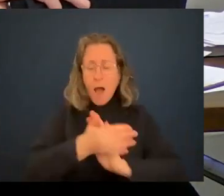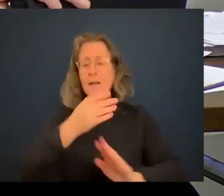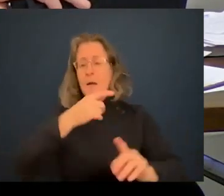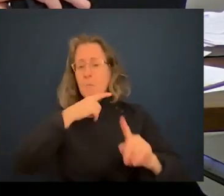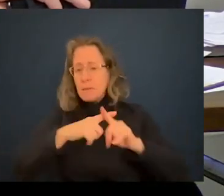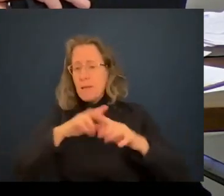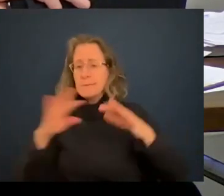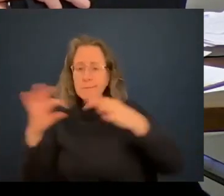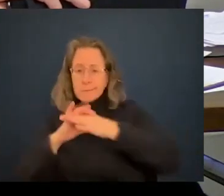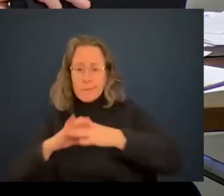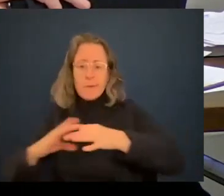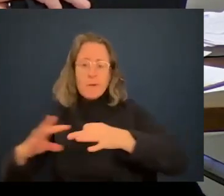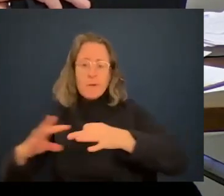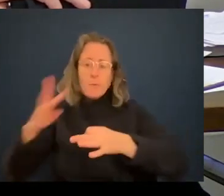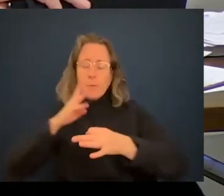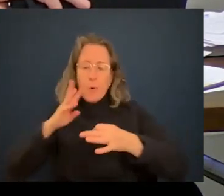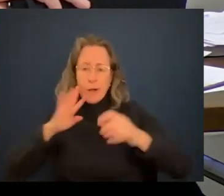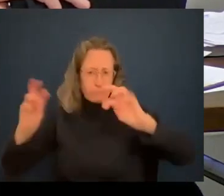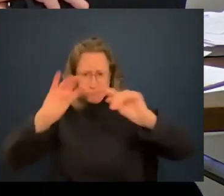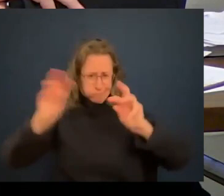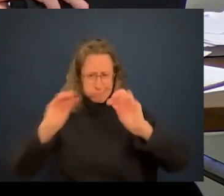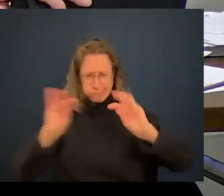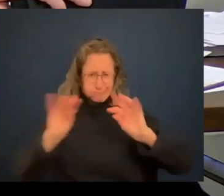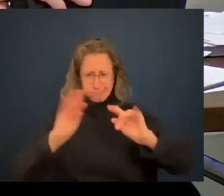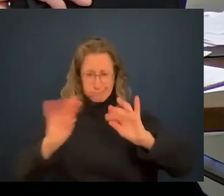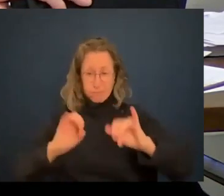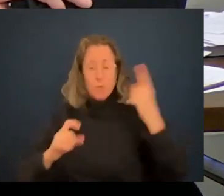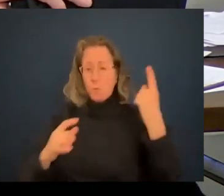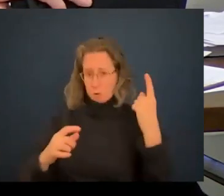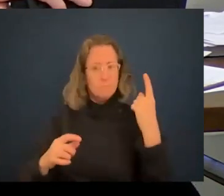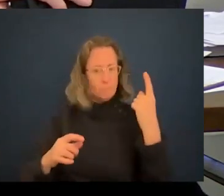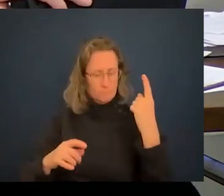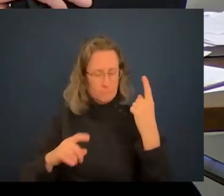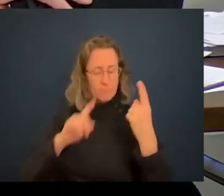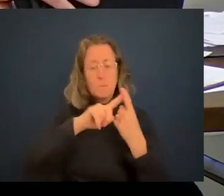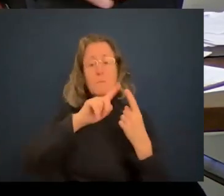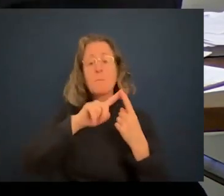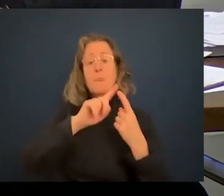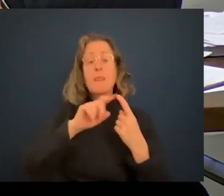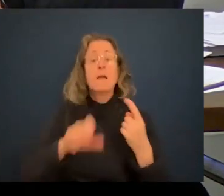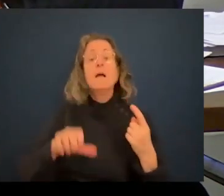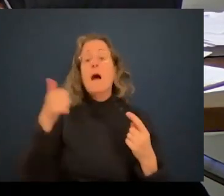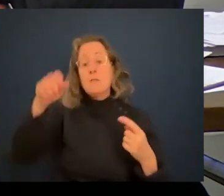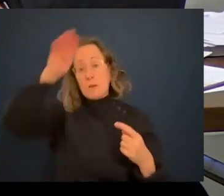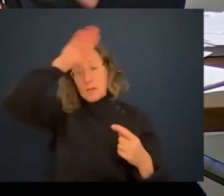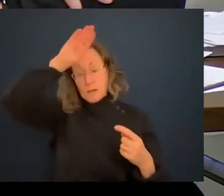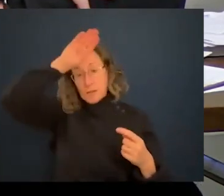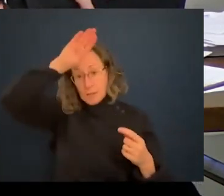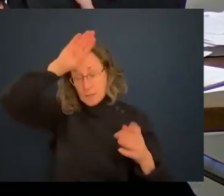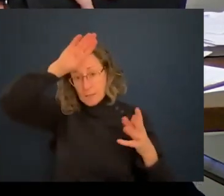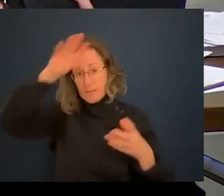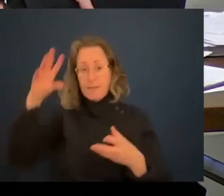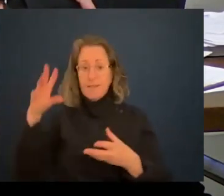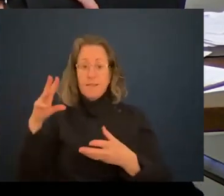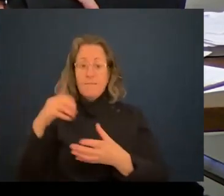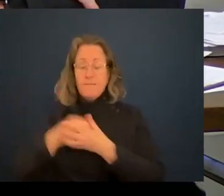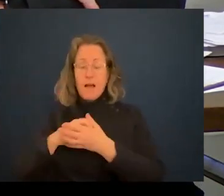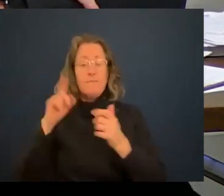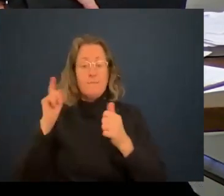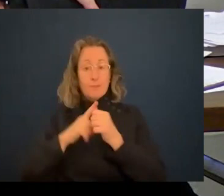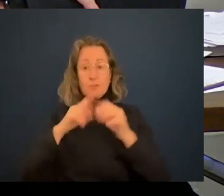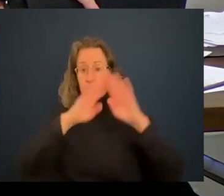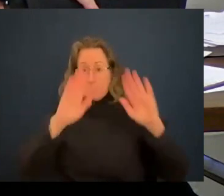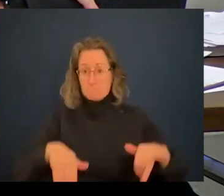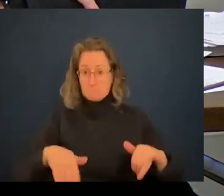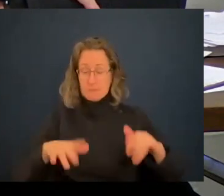hoses and so on so forth the offer's responsibility when he gets off the truck is to do a 360 degree walk around of the